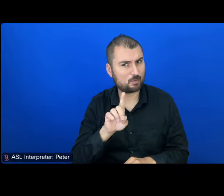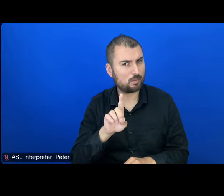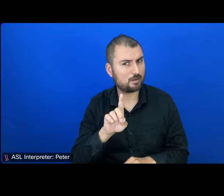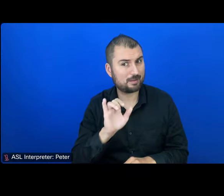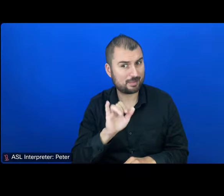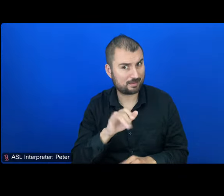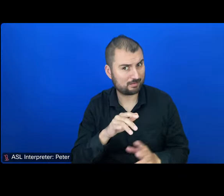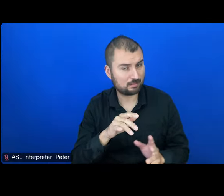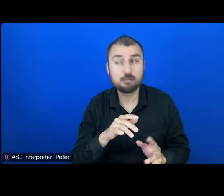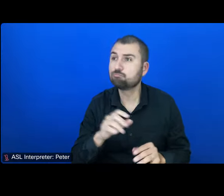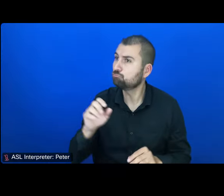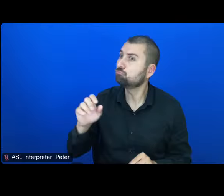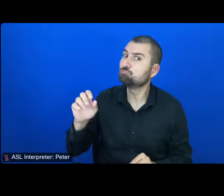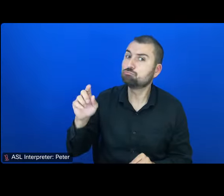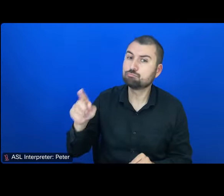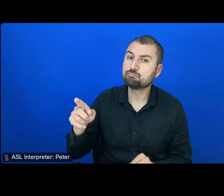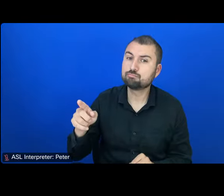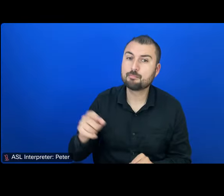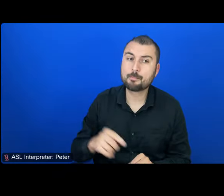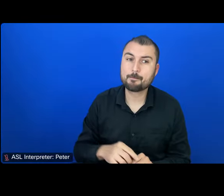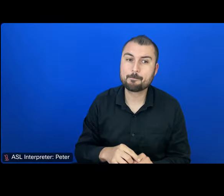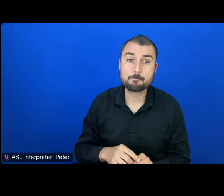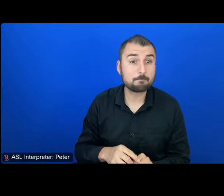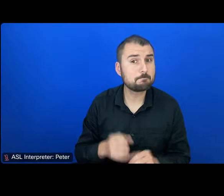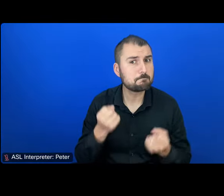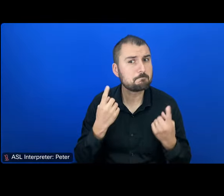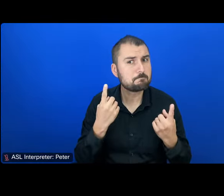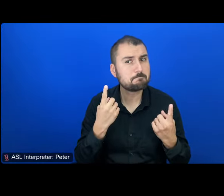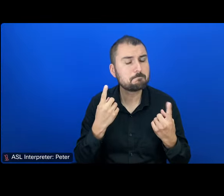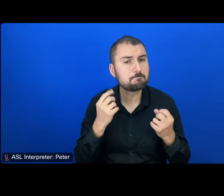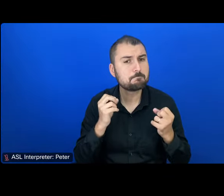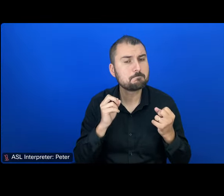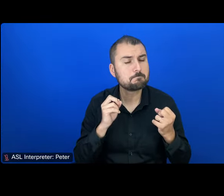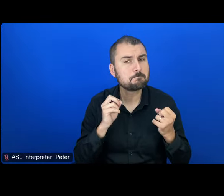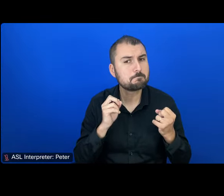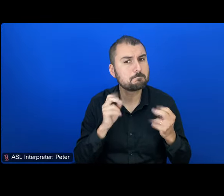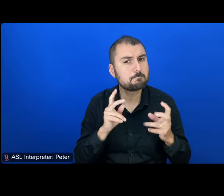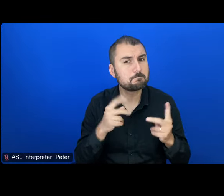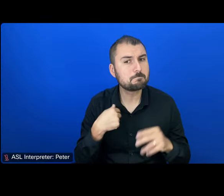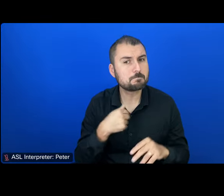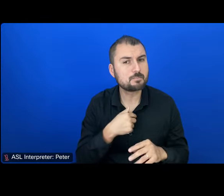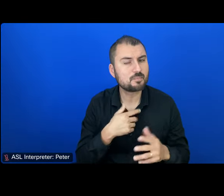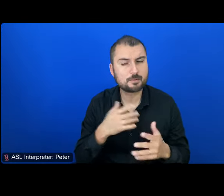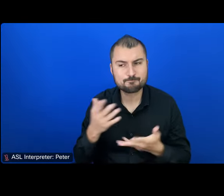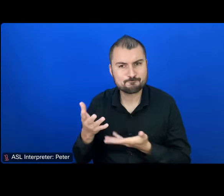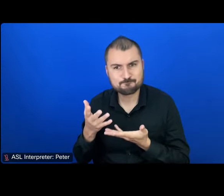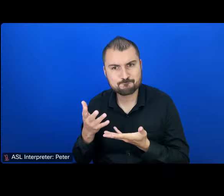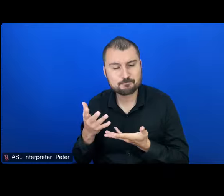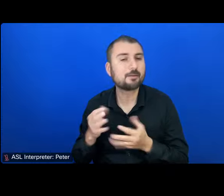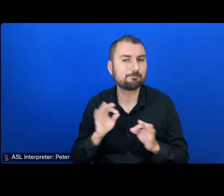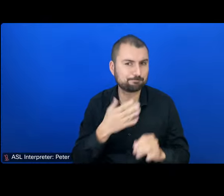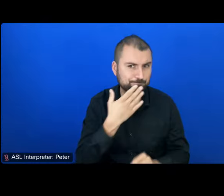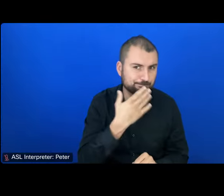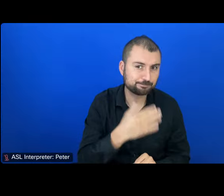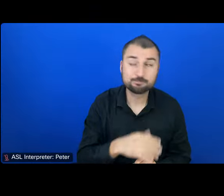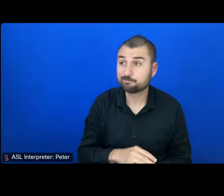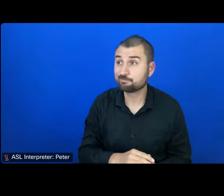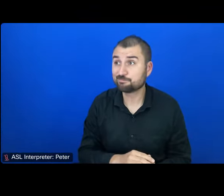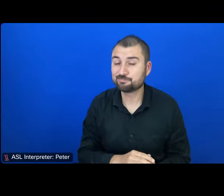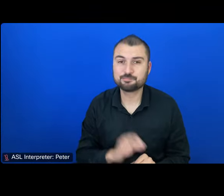Okay. Yeah, that makes sense. Yep. Okay. We were just. Thank you. Yes, sir.